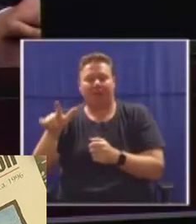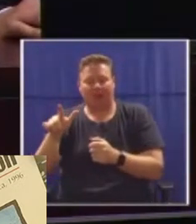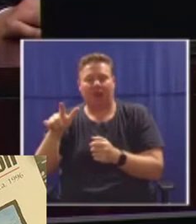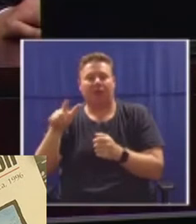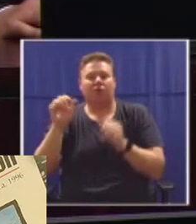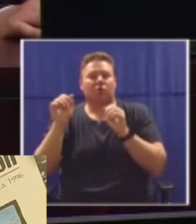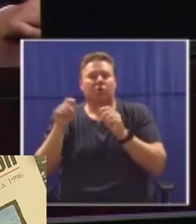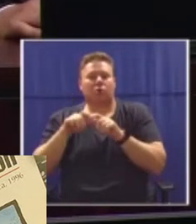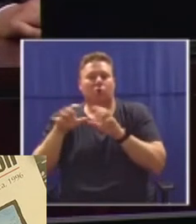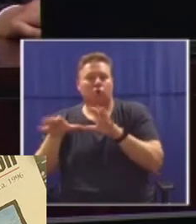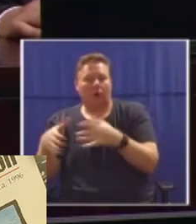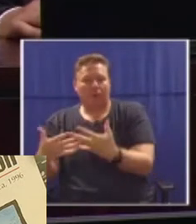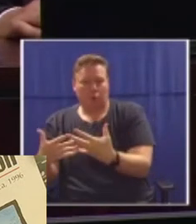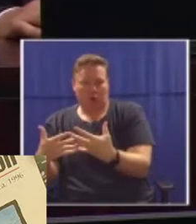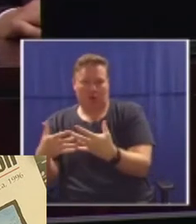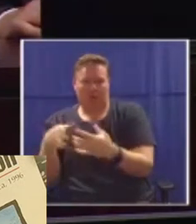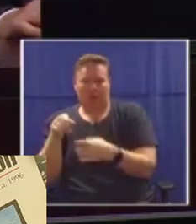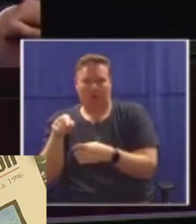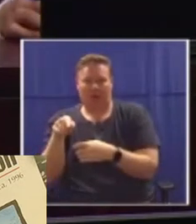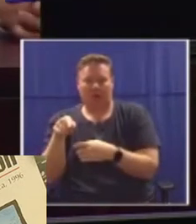the